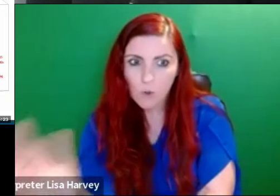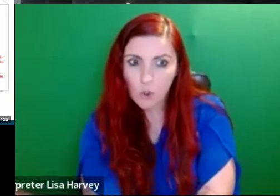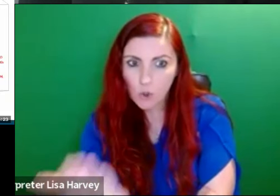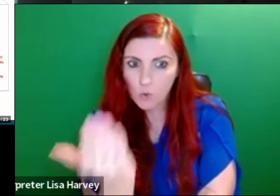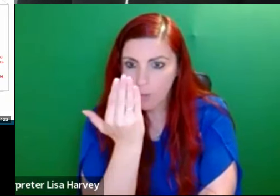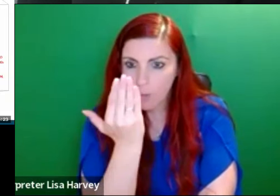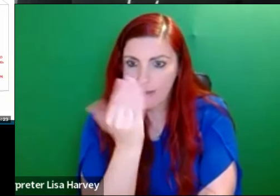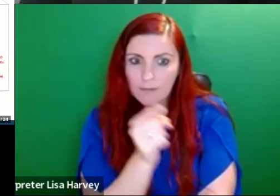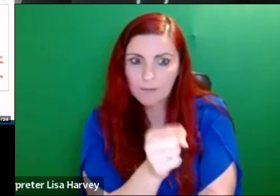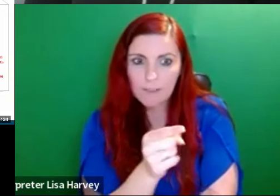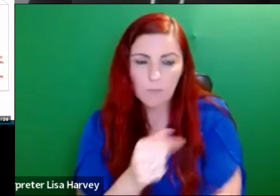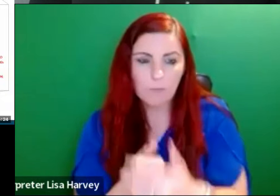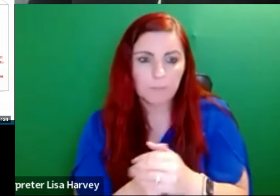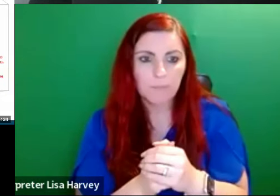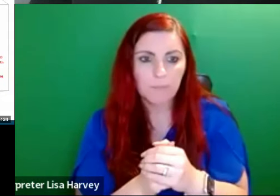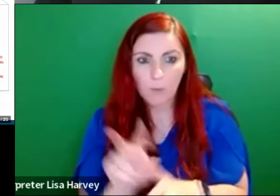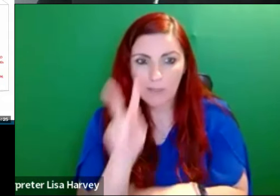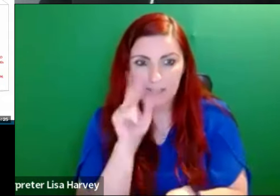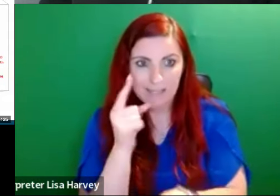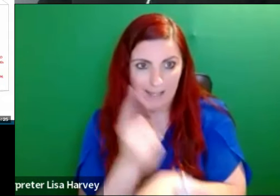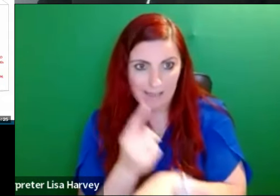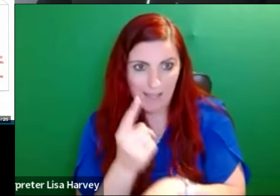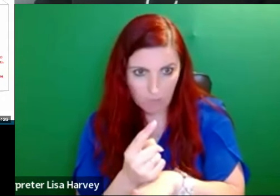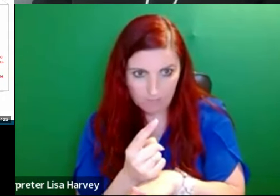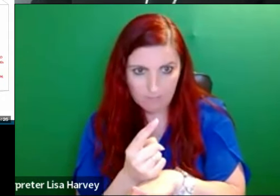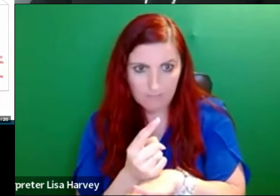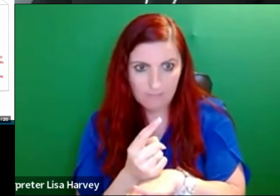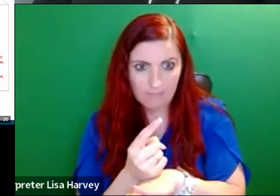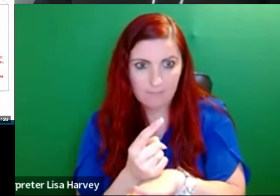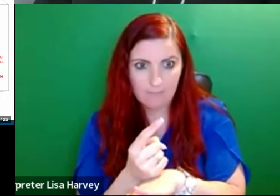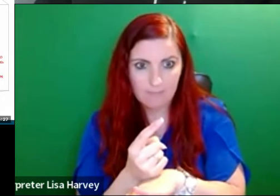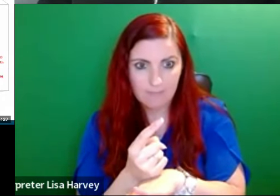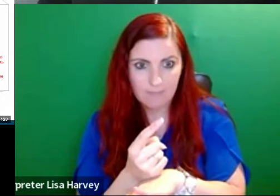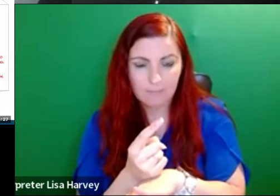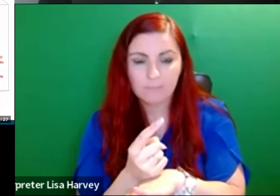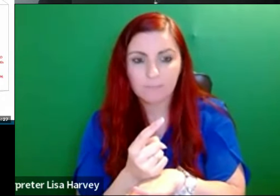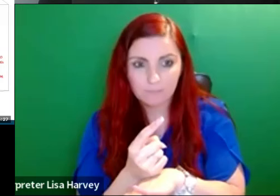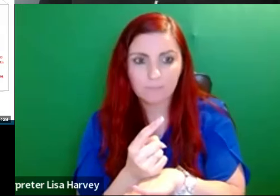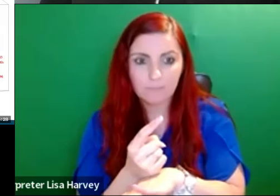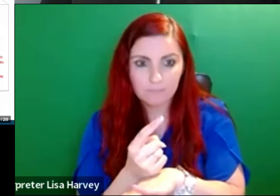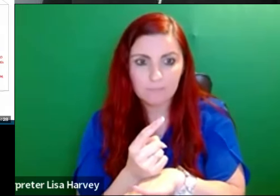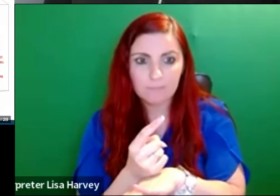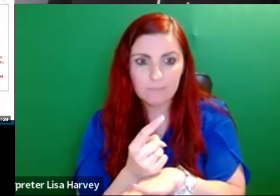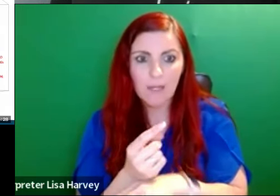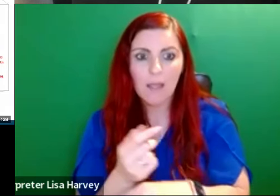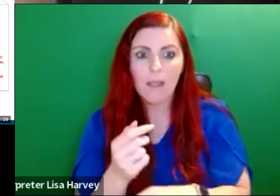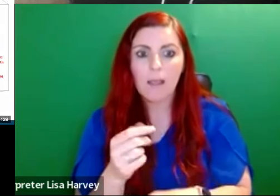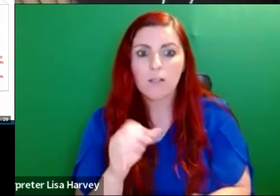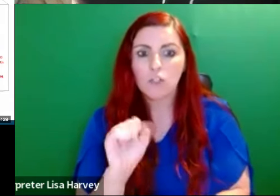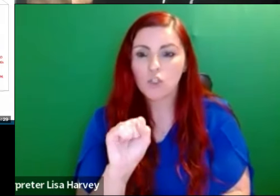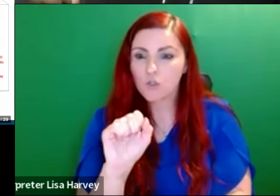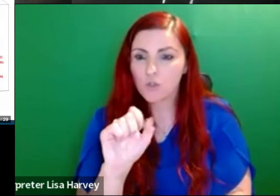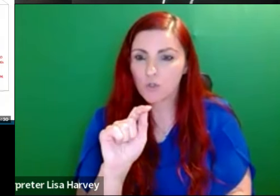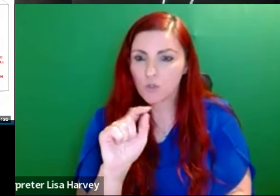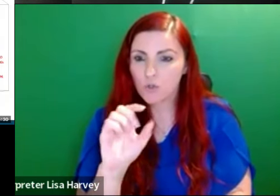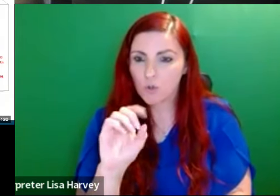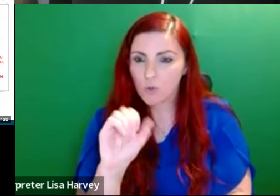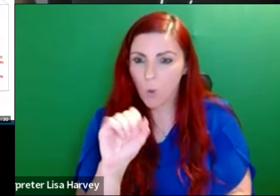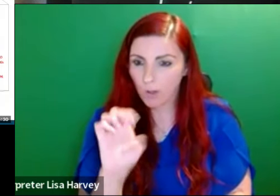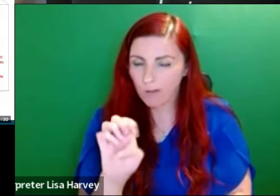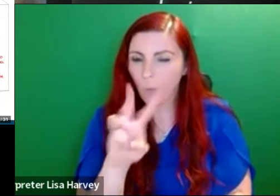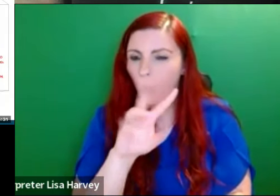second. And you can see here, a few years after modern linguistics, William Stokey,